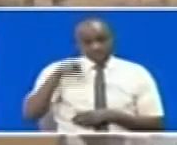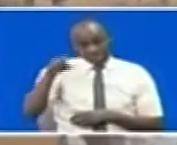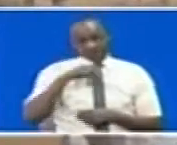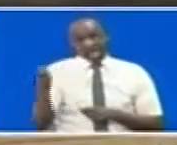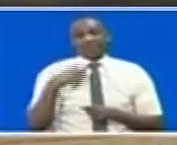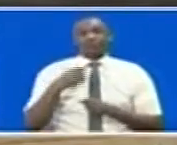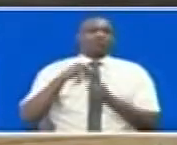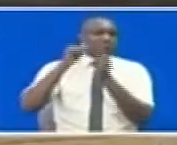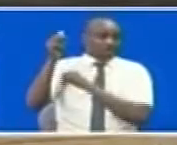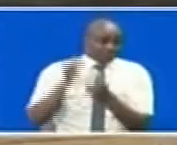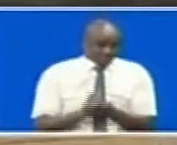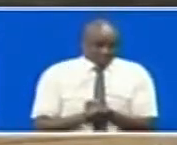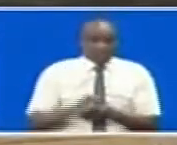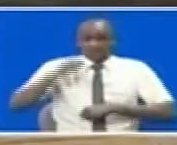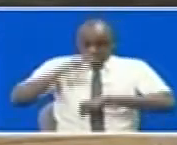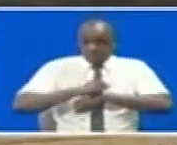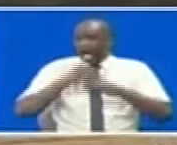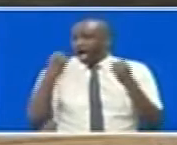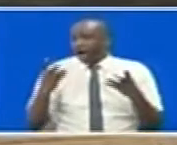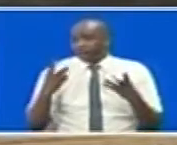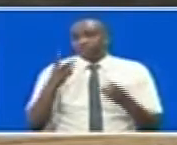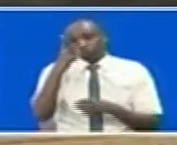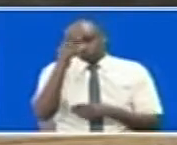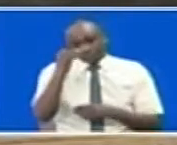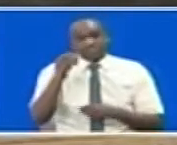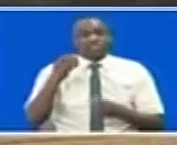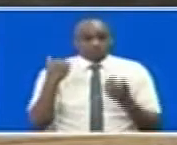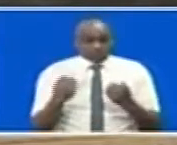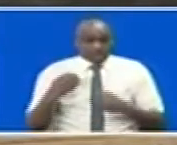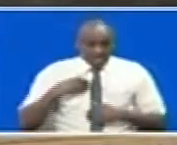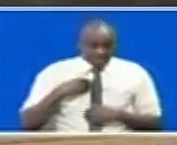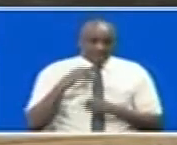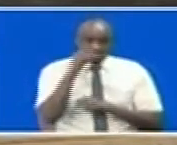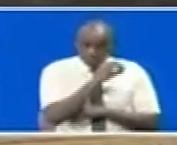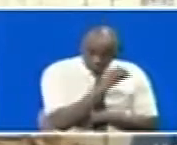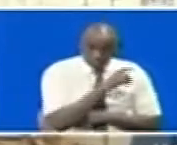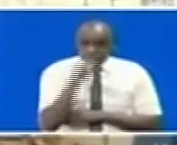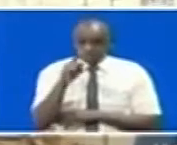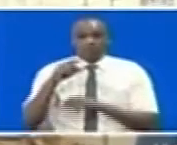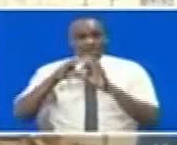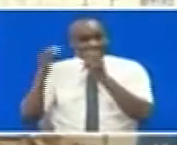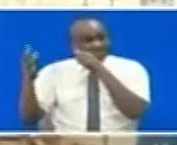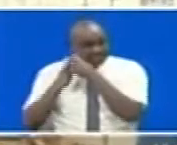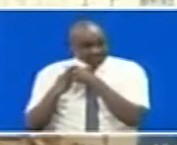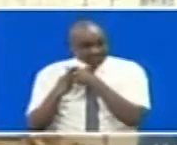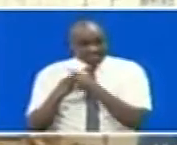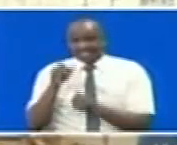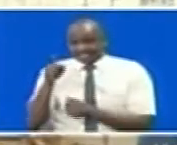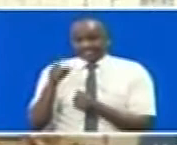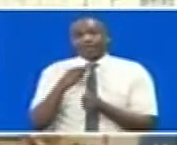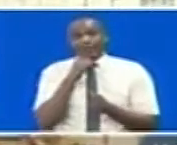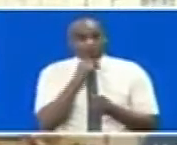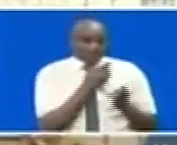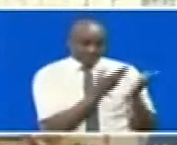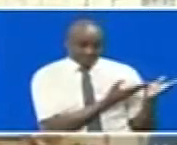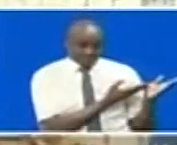ulima. The school has a population of 220 pupils from nursery school to class 8. For 11-year-old Lenny Solanka,